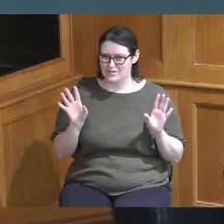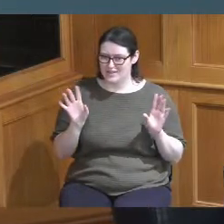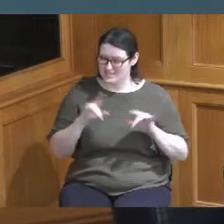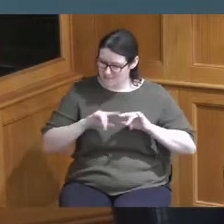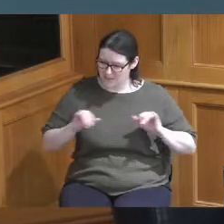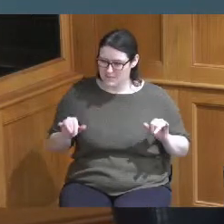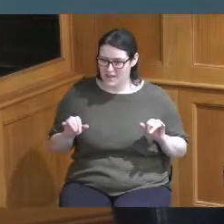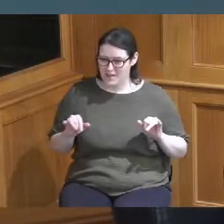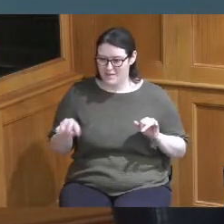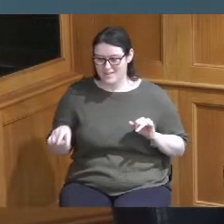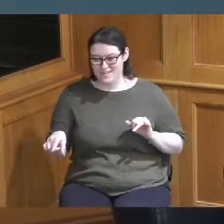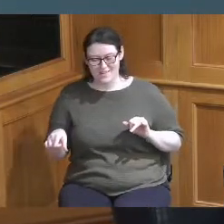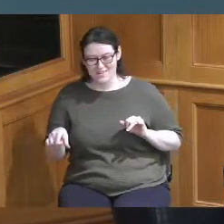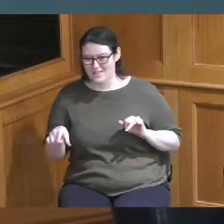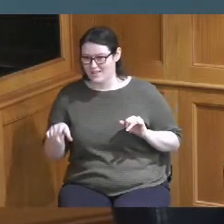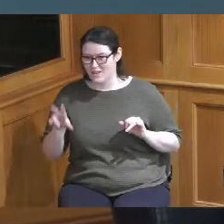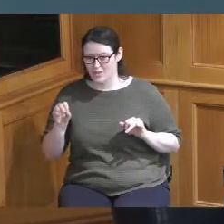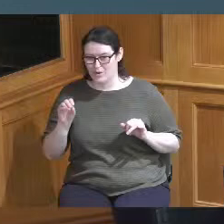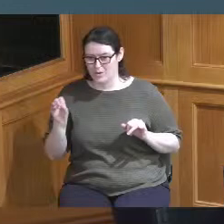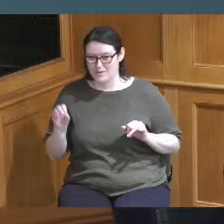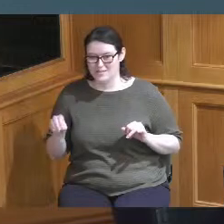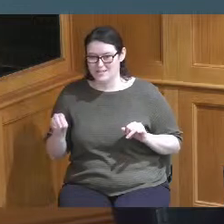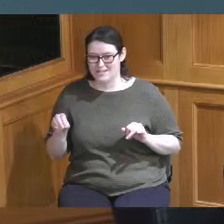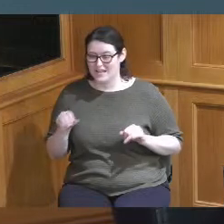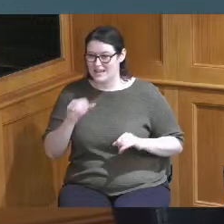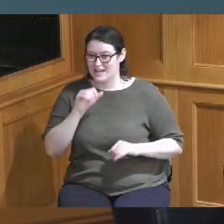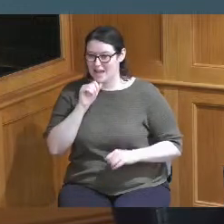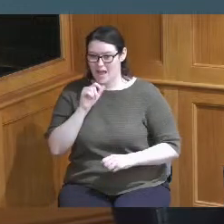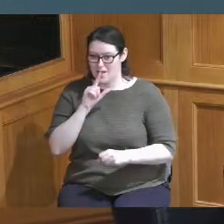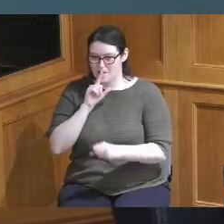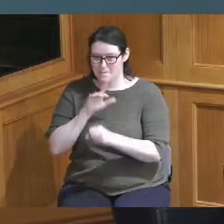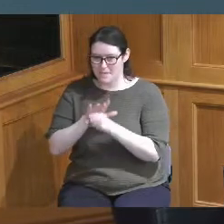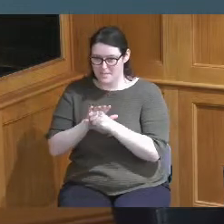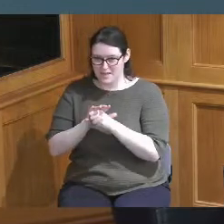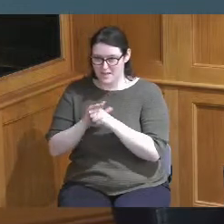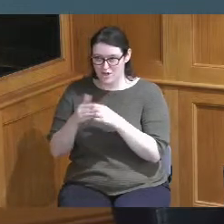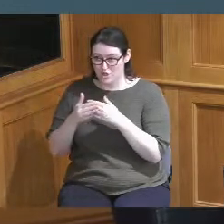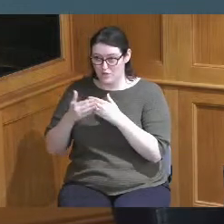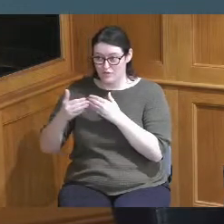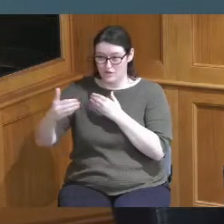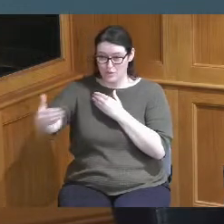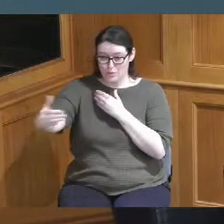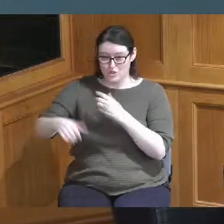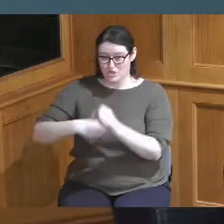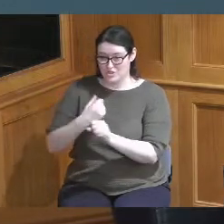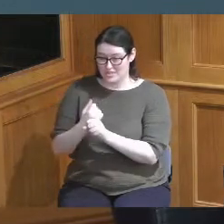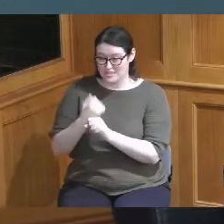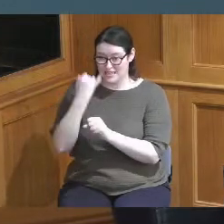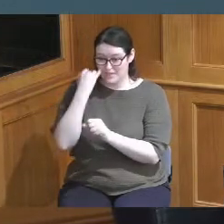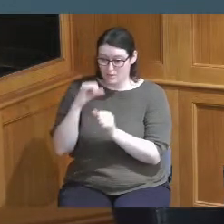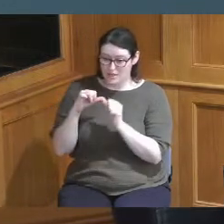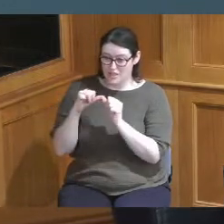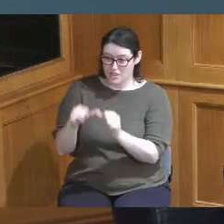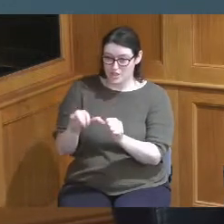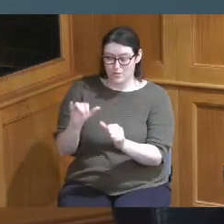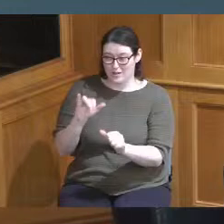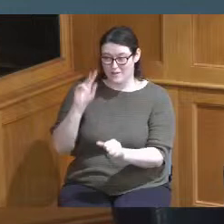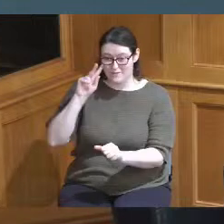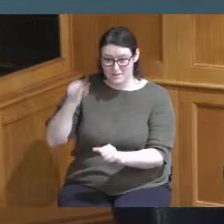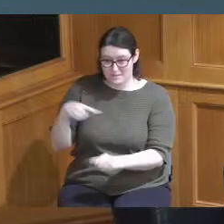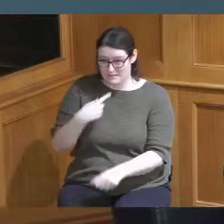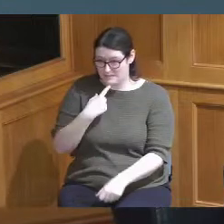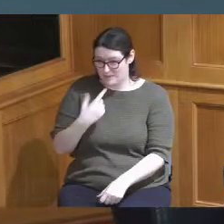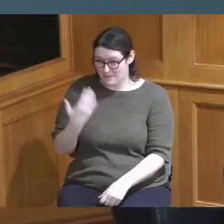that this is not a commitment to the following years. If we keep down this road, as was said earlier, of